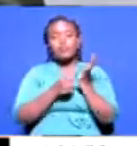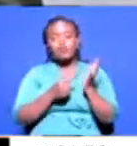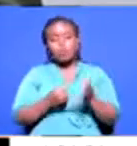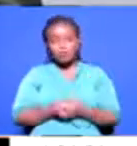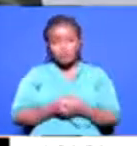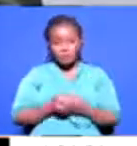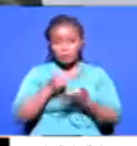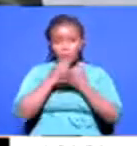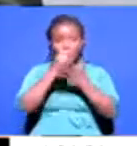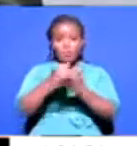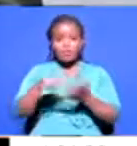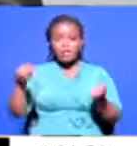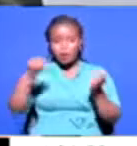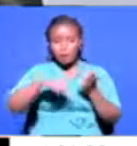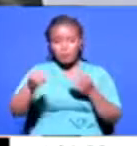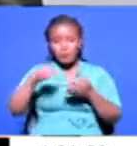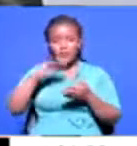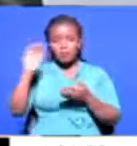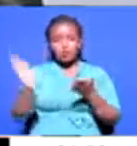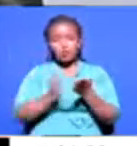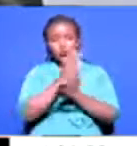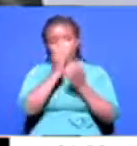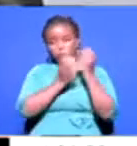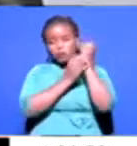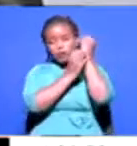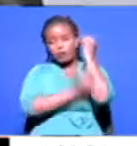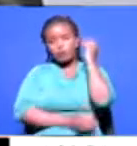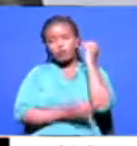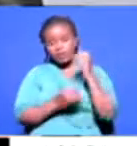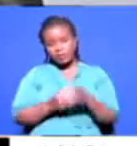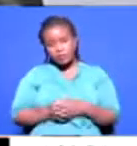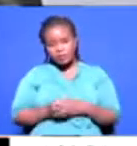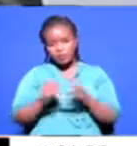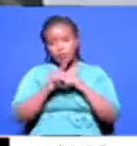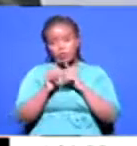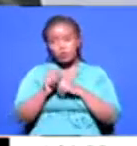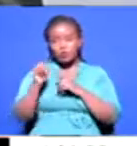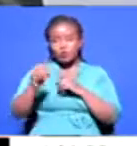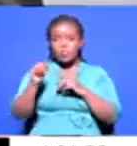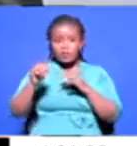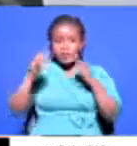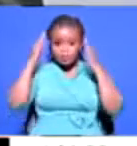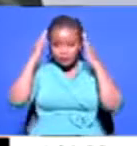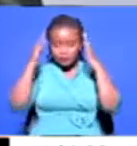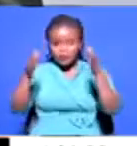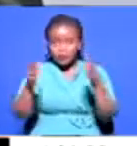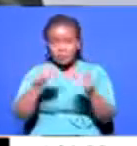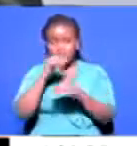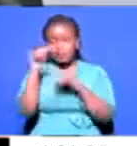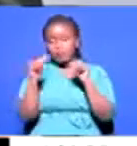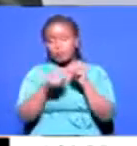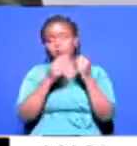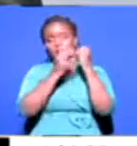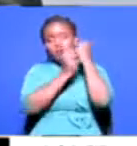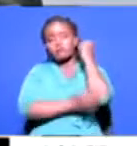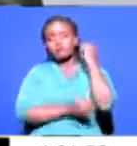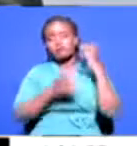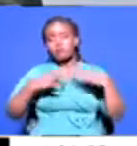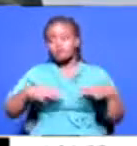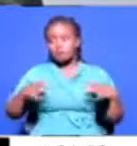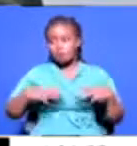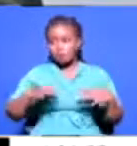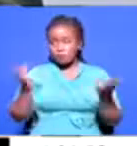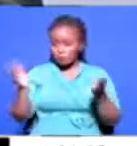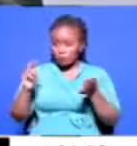in poverty mapping. And this really focuses on the poor of the poorest, you know, who are at the bottom. So it helps us to